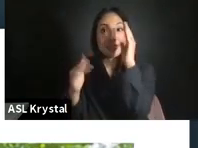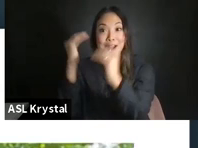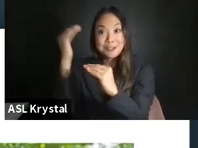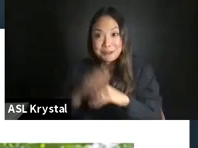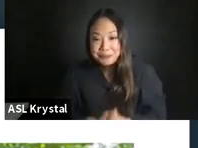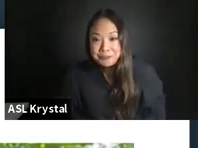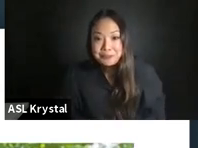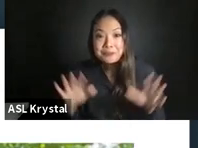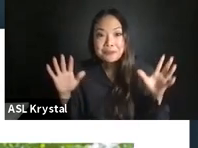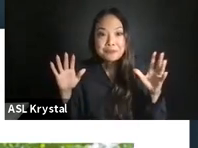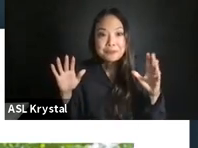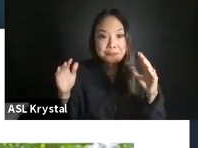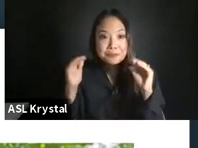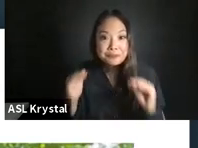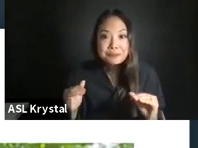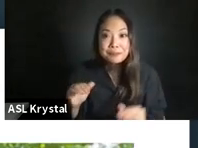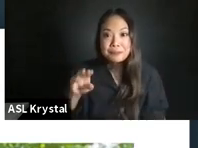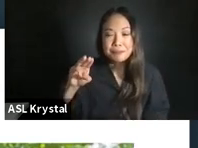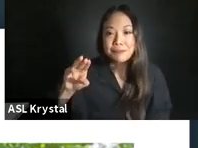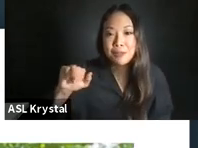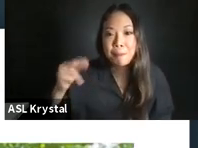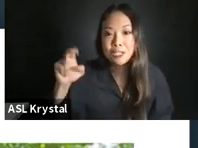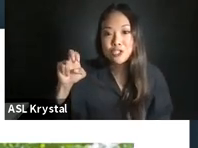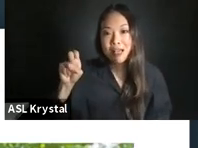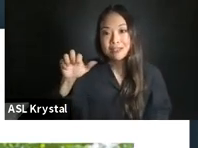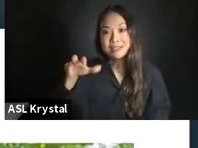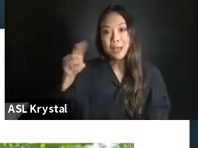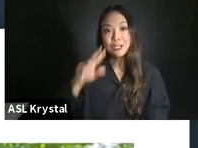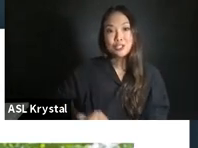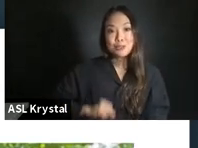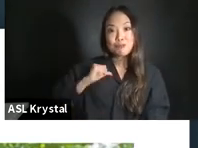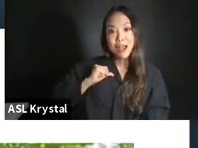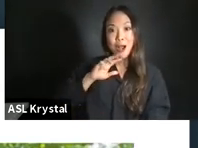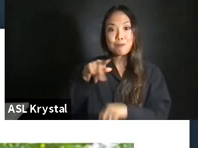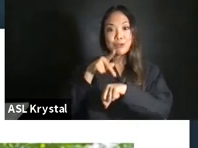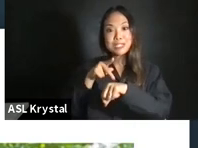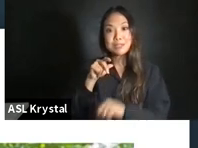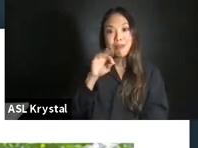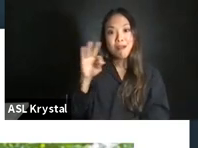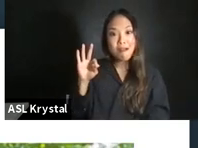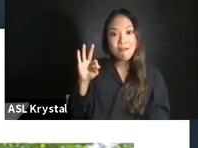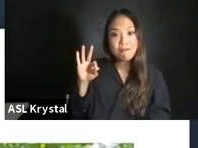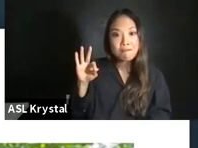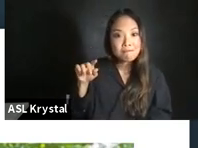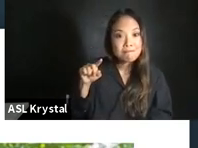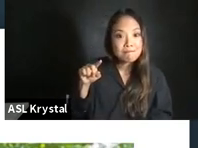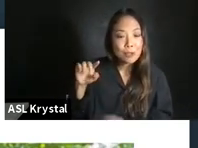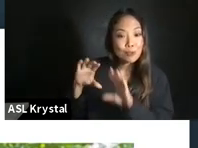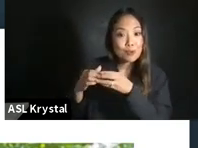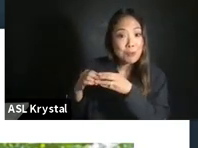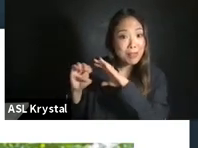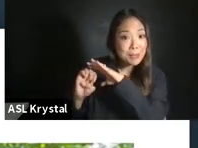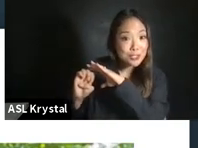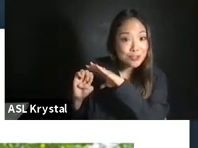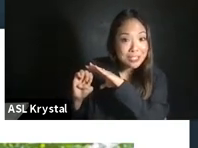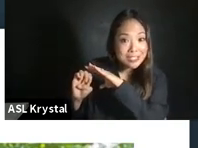is michelle simon she is the proud principal of the gru elementary she completed her principal fellowship at